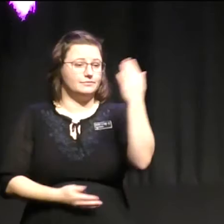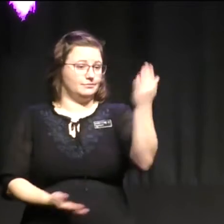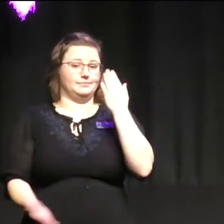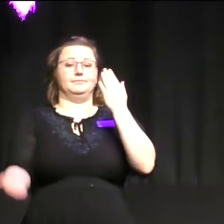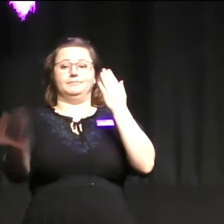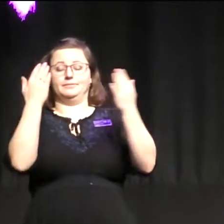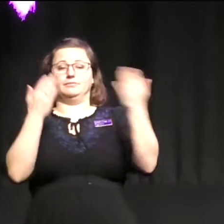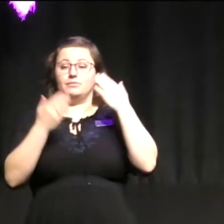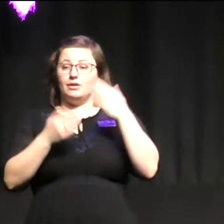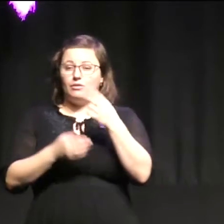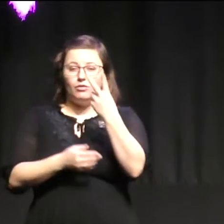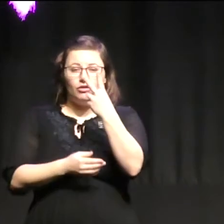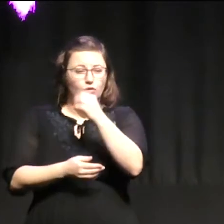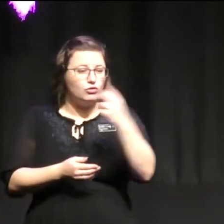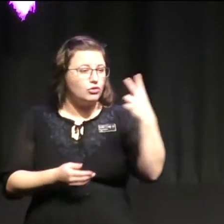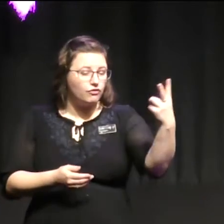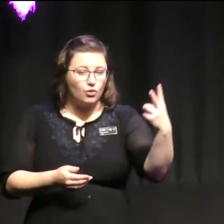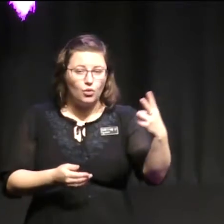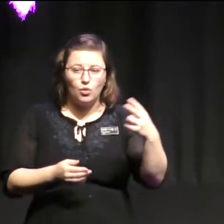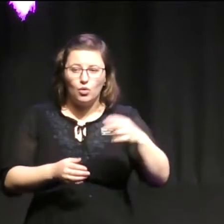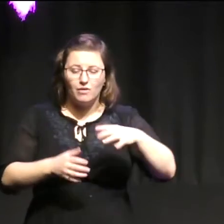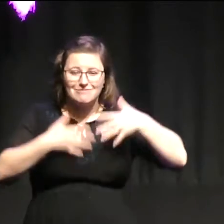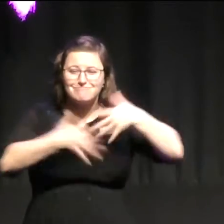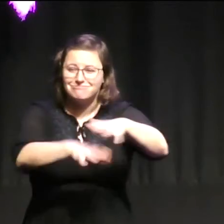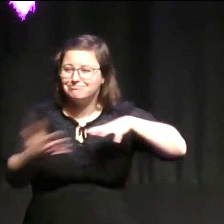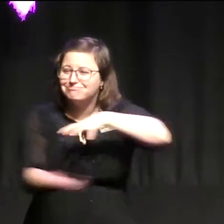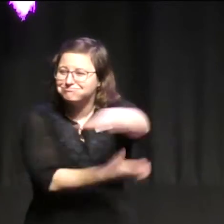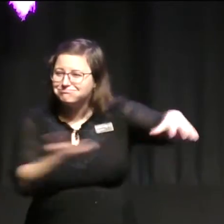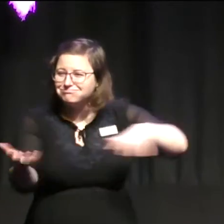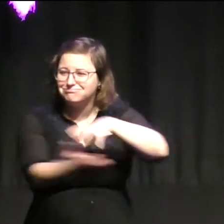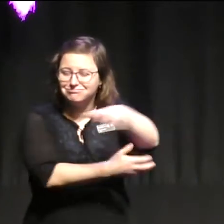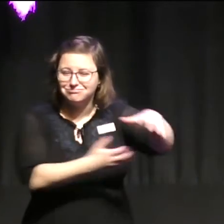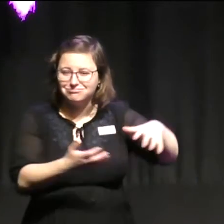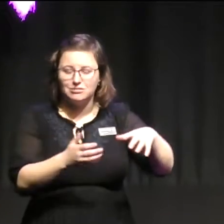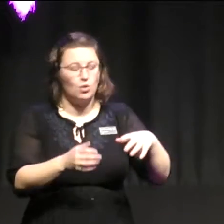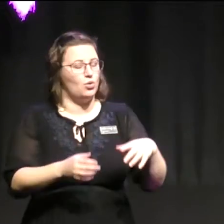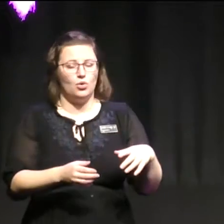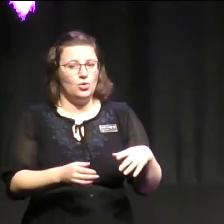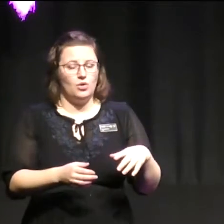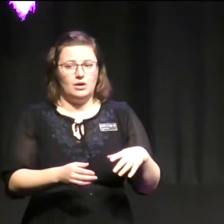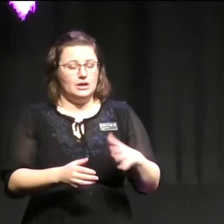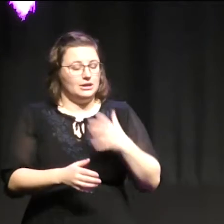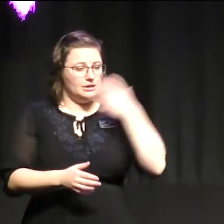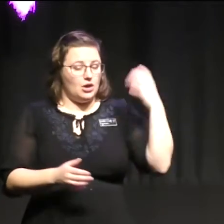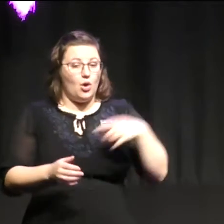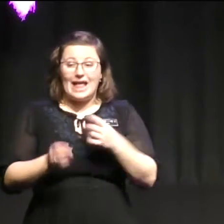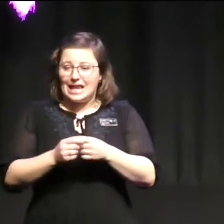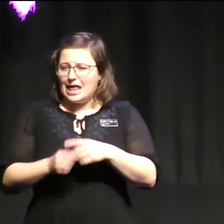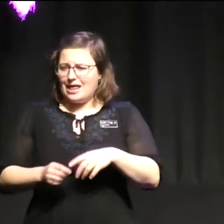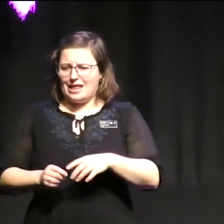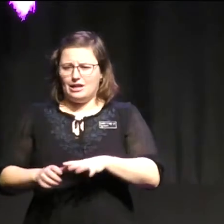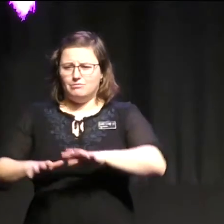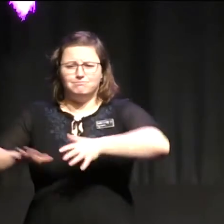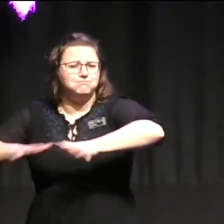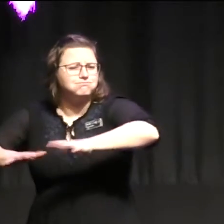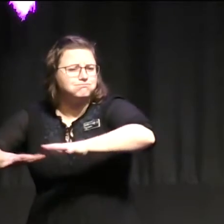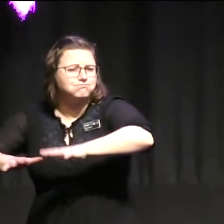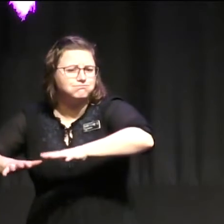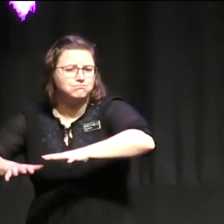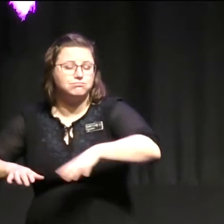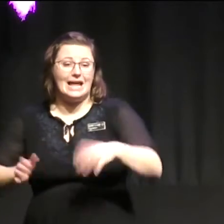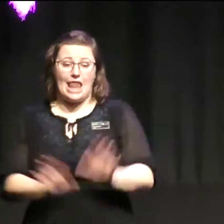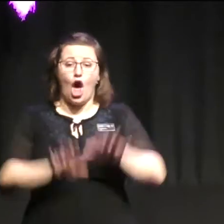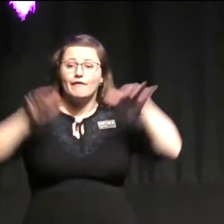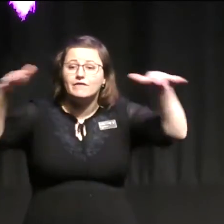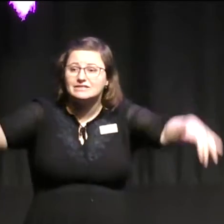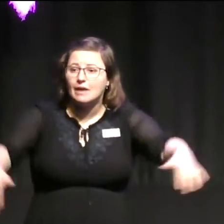The riots of 2002 in Gujarat, or you had a very major earthquake, you had floods,